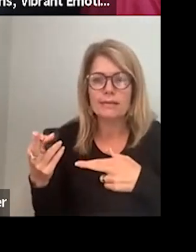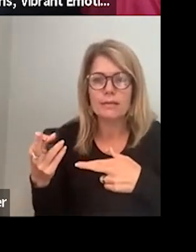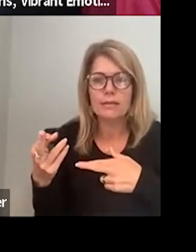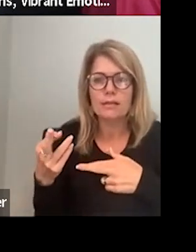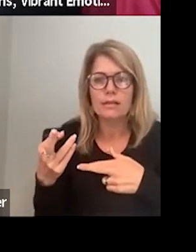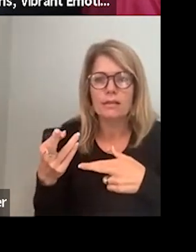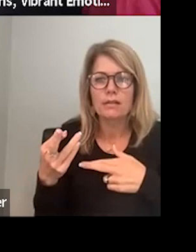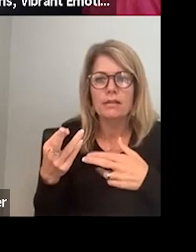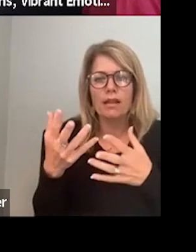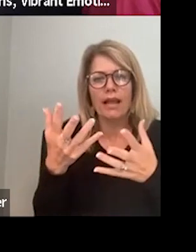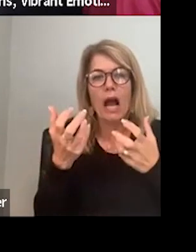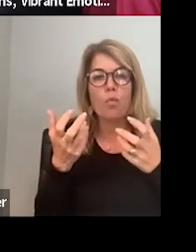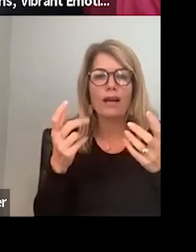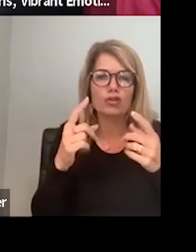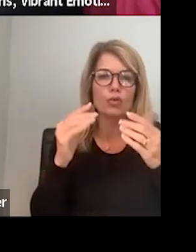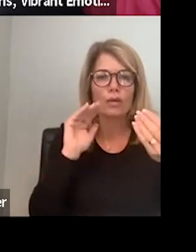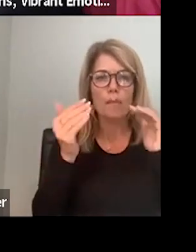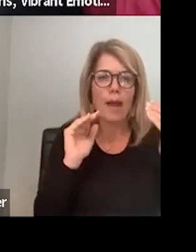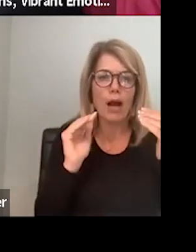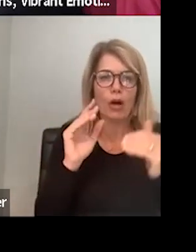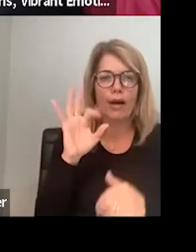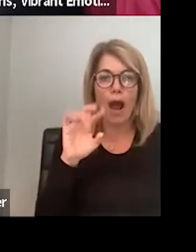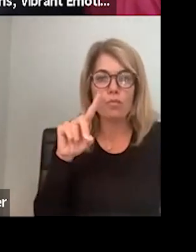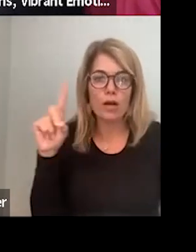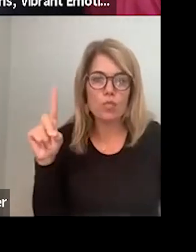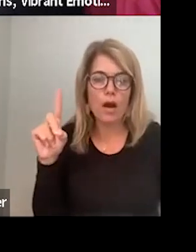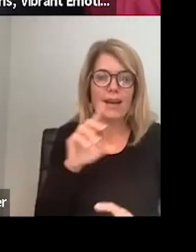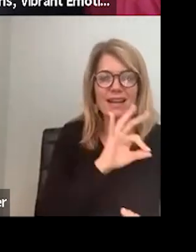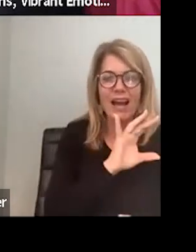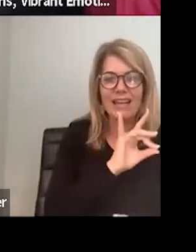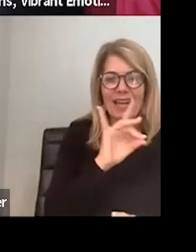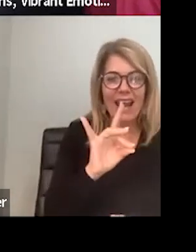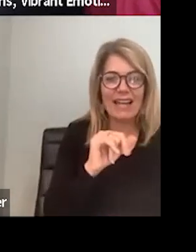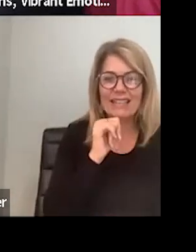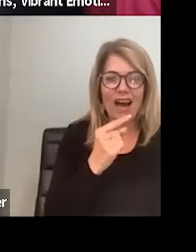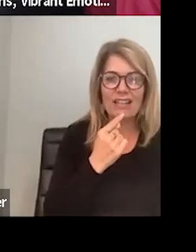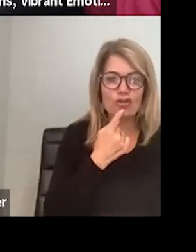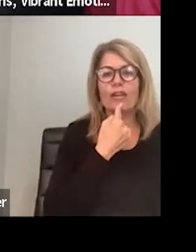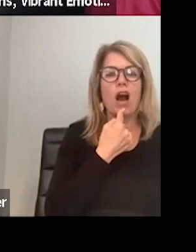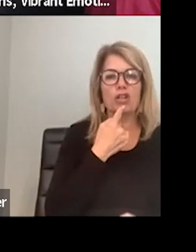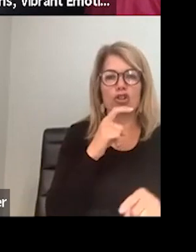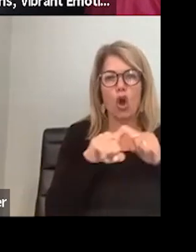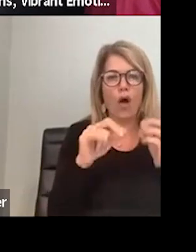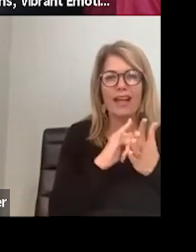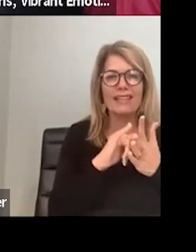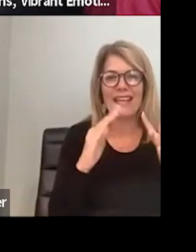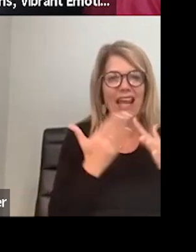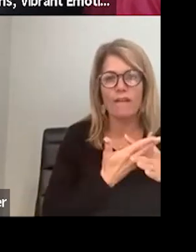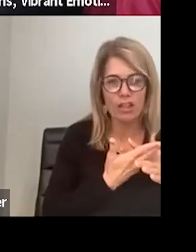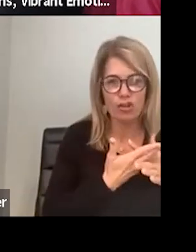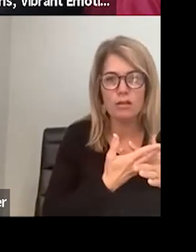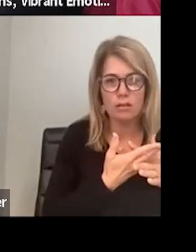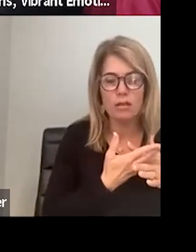contrast compared to 911 is the 988 call is not a triage call. It's it's a intervention when the person calls.